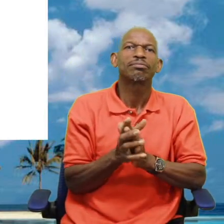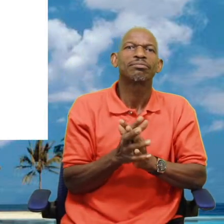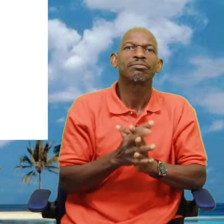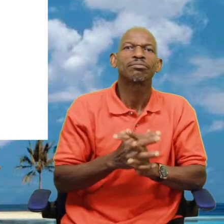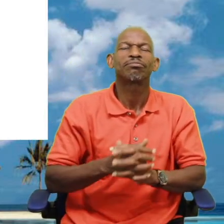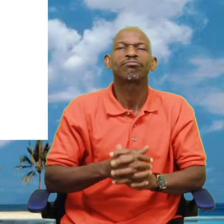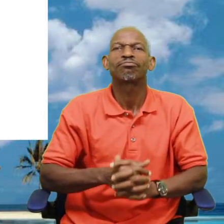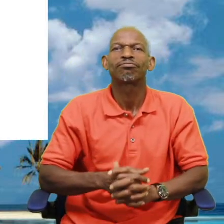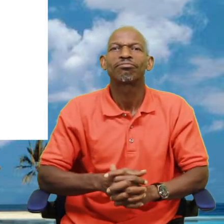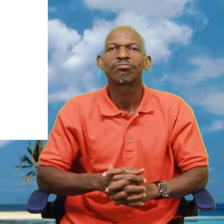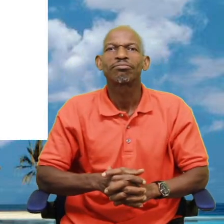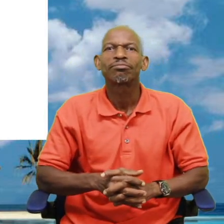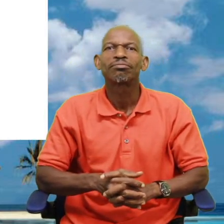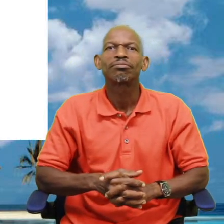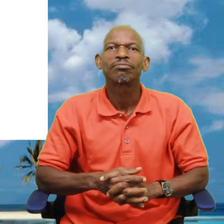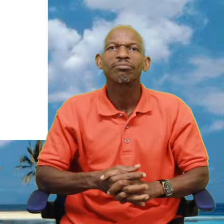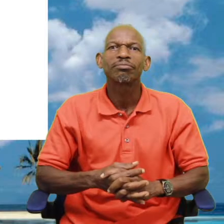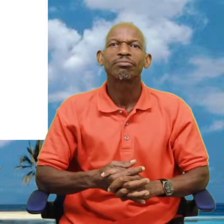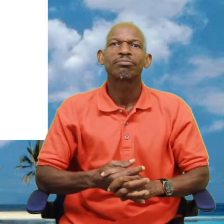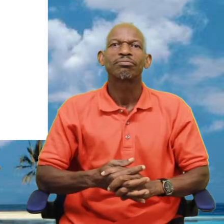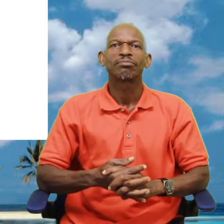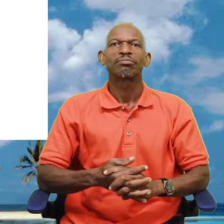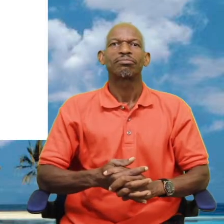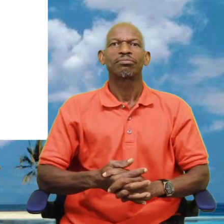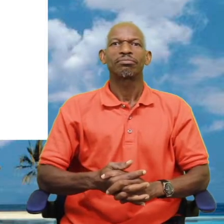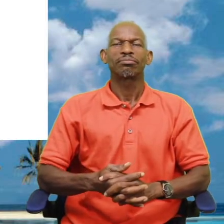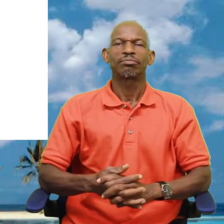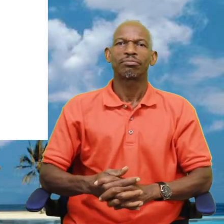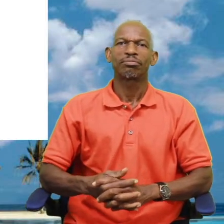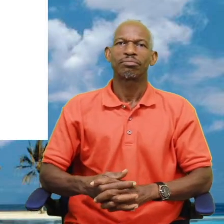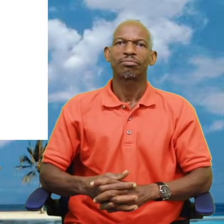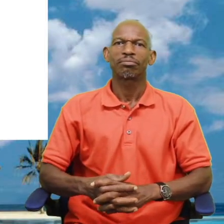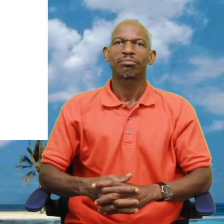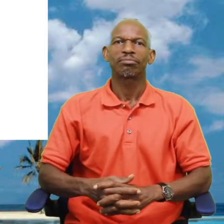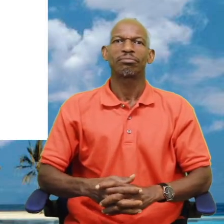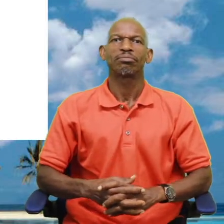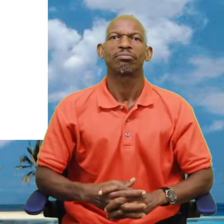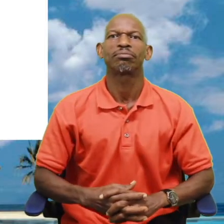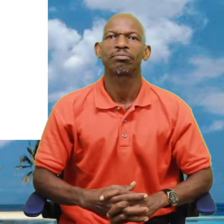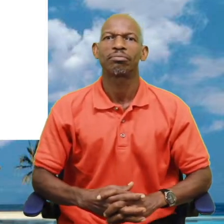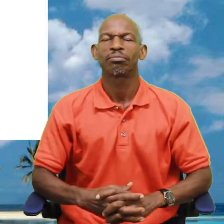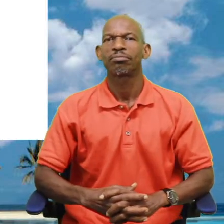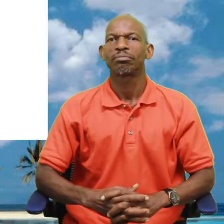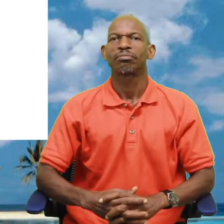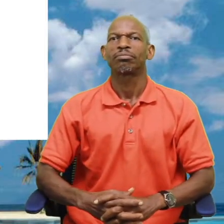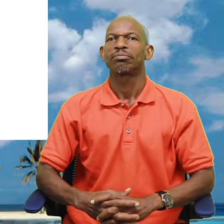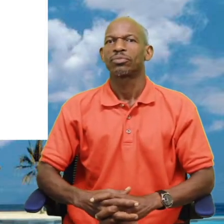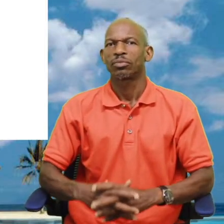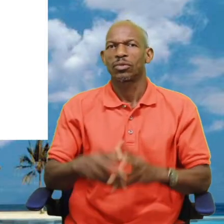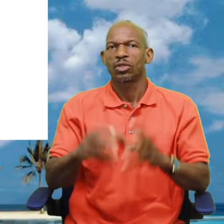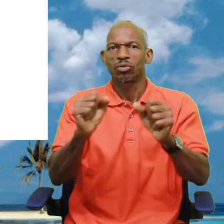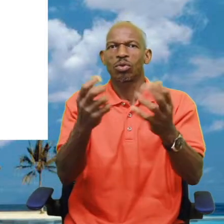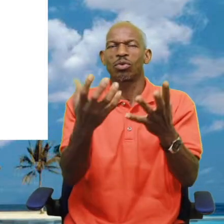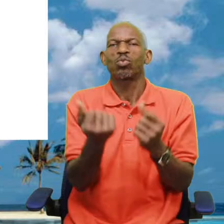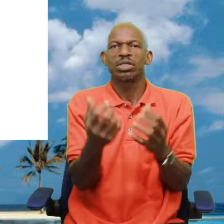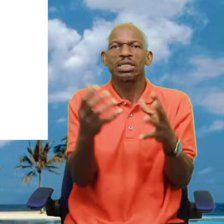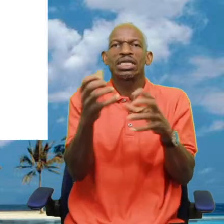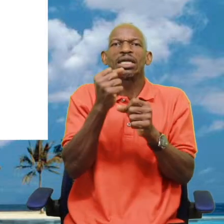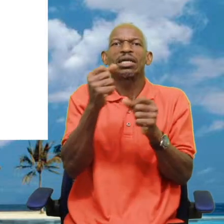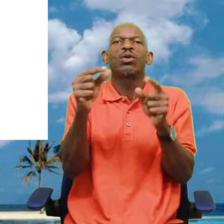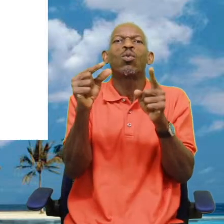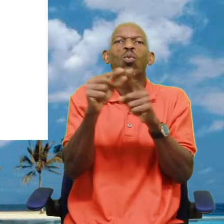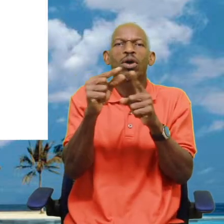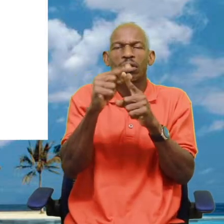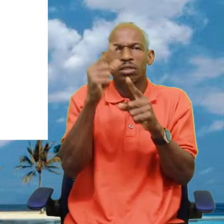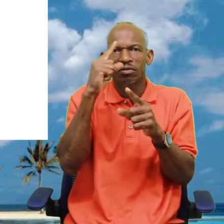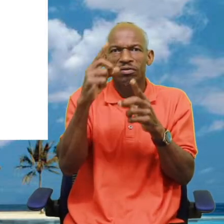Right. So give me some words I can use to describe this dog. Anybody want